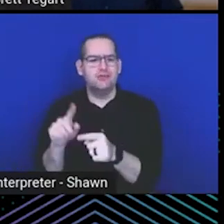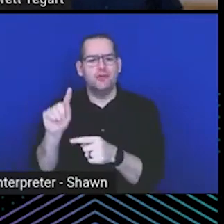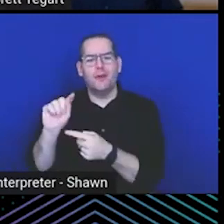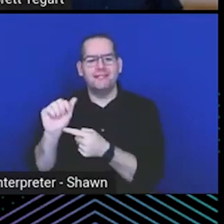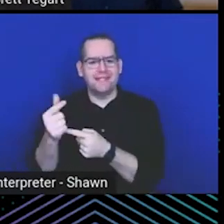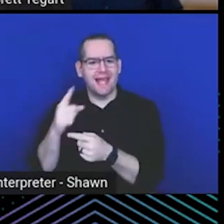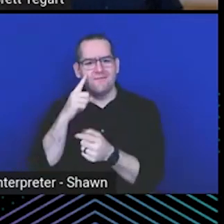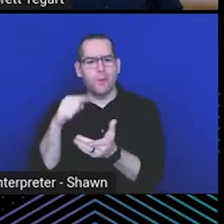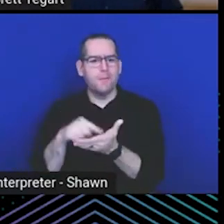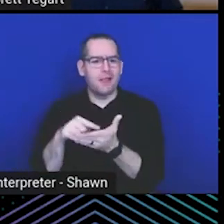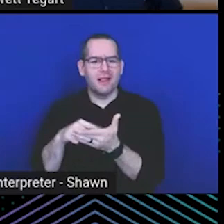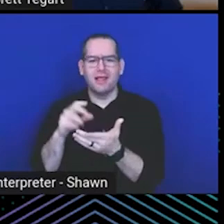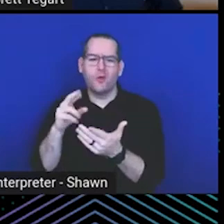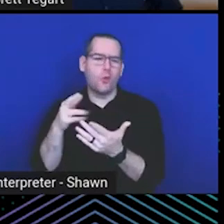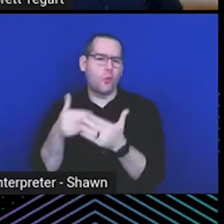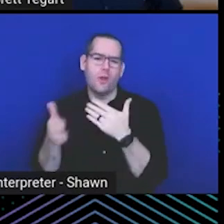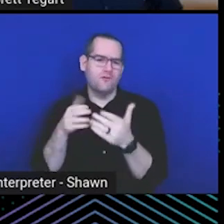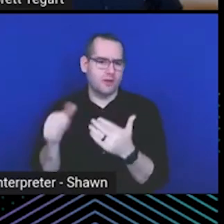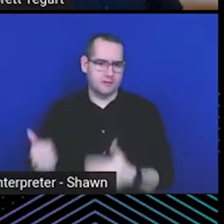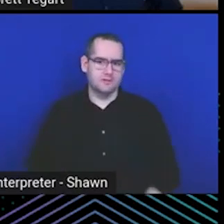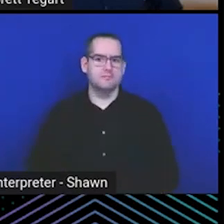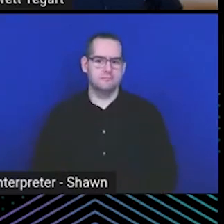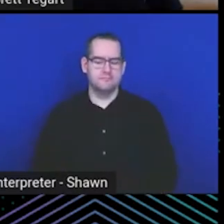billing purposes or whatever else.